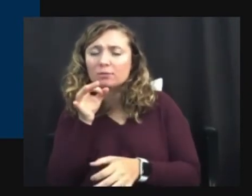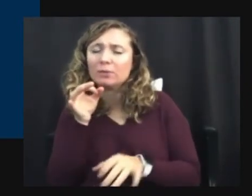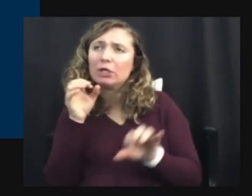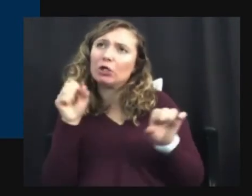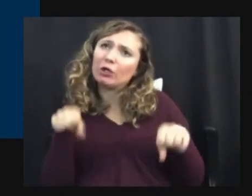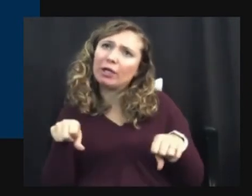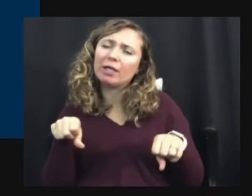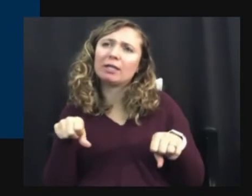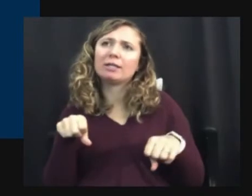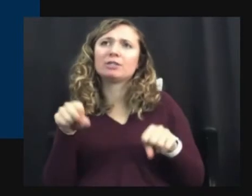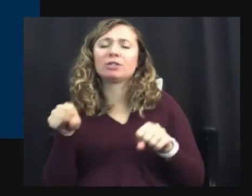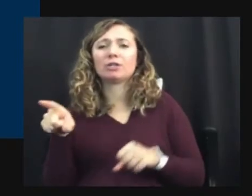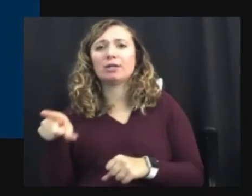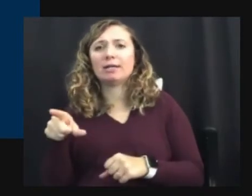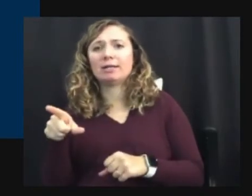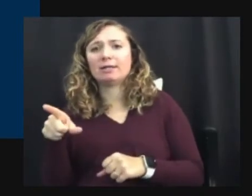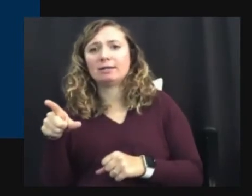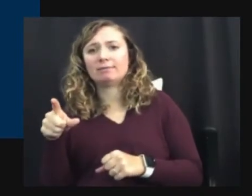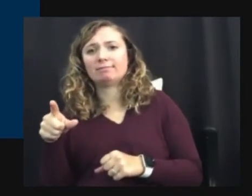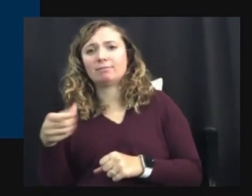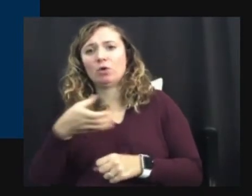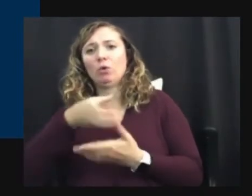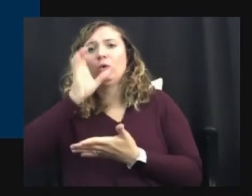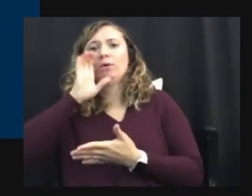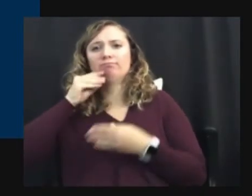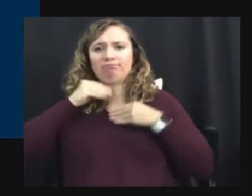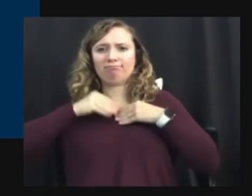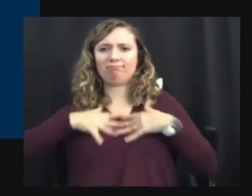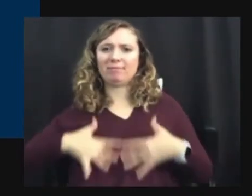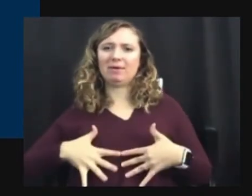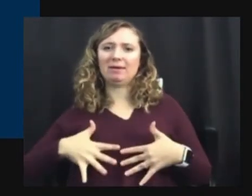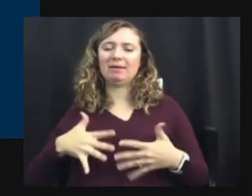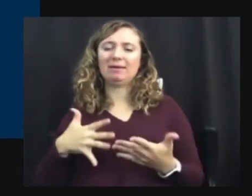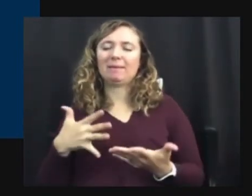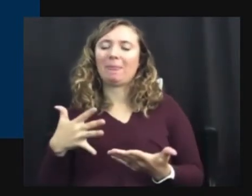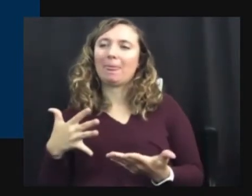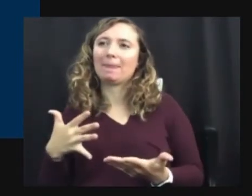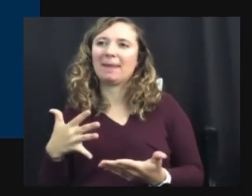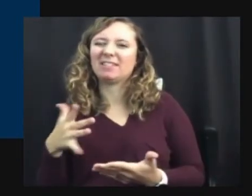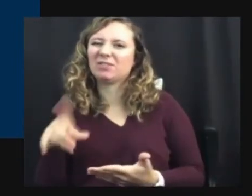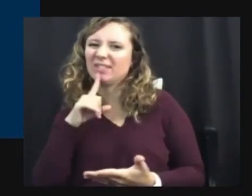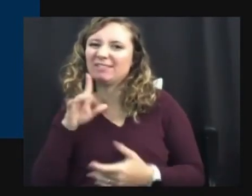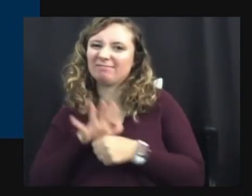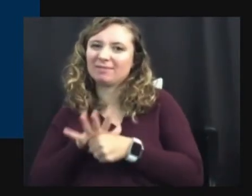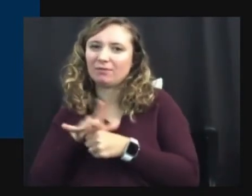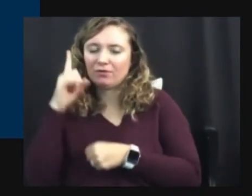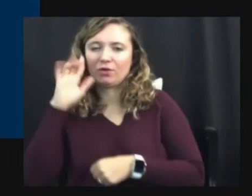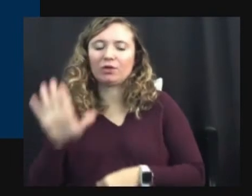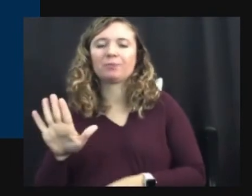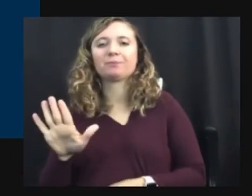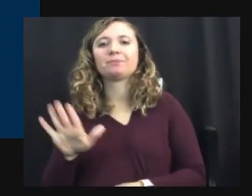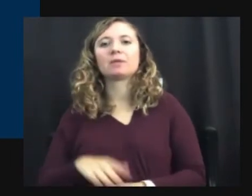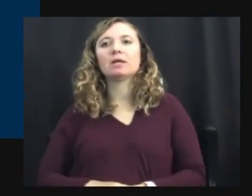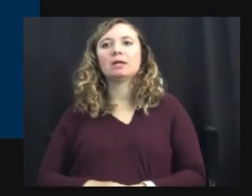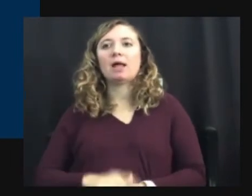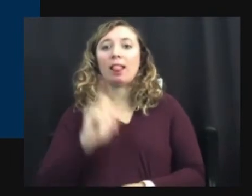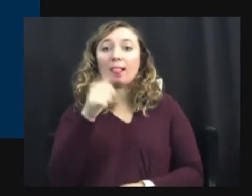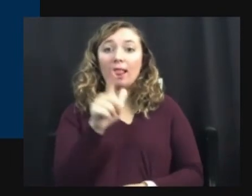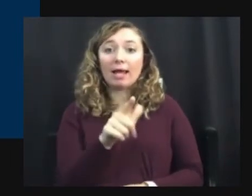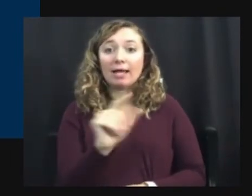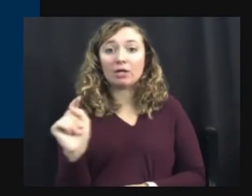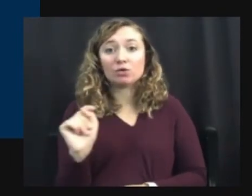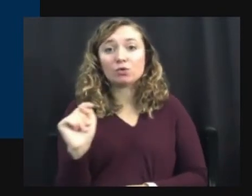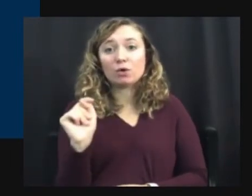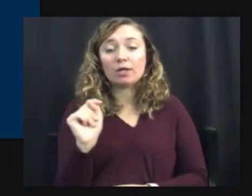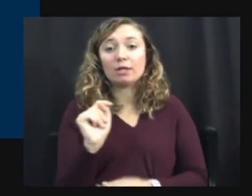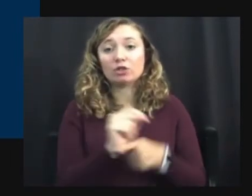on herself, and that's very distressing for her. Late toileting is super common with autistic people for lots of neurological